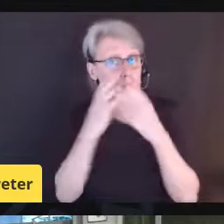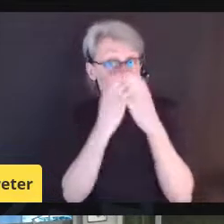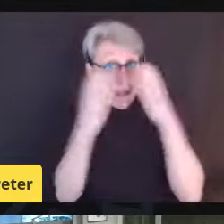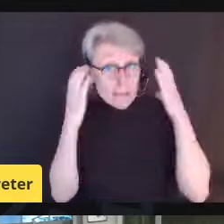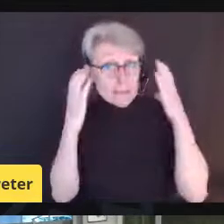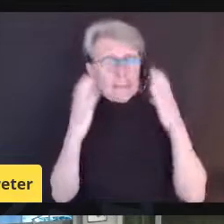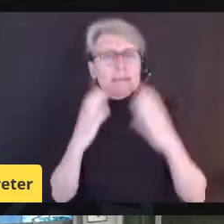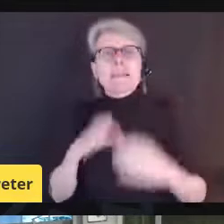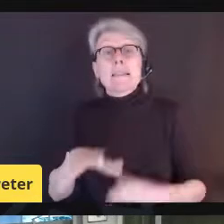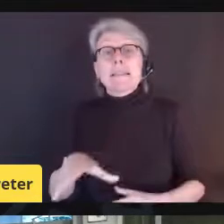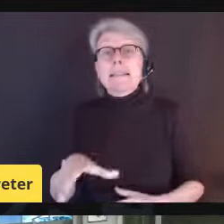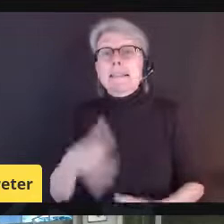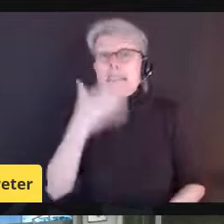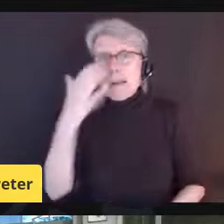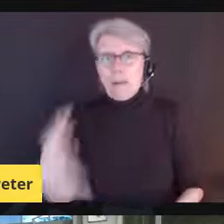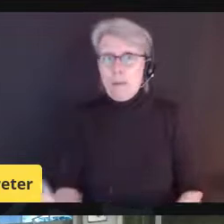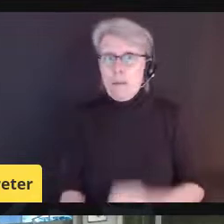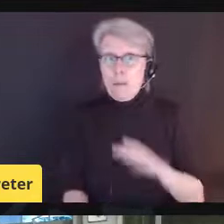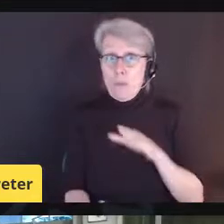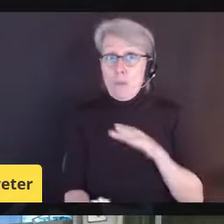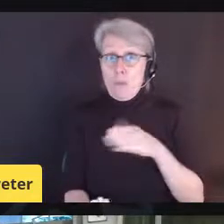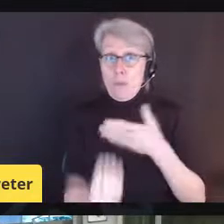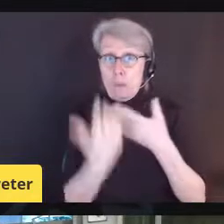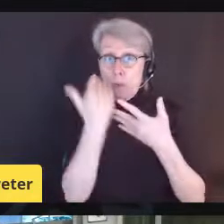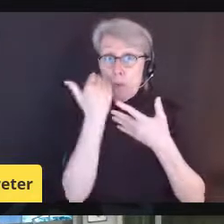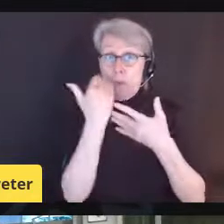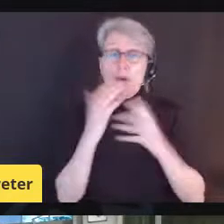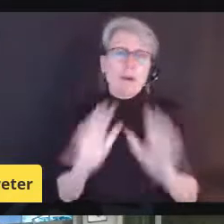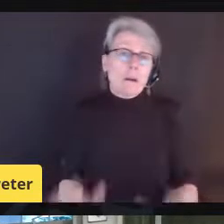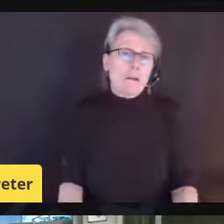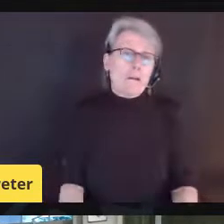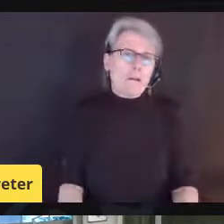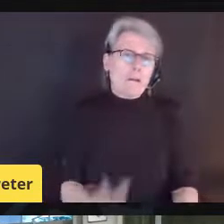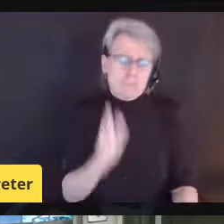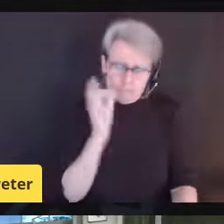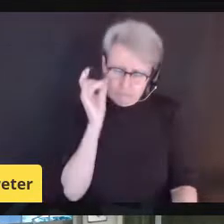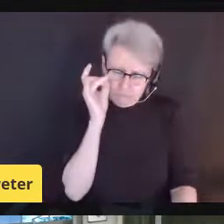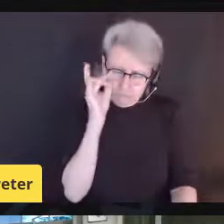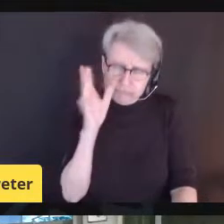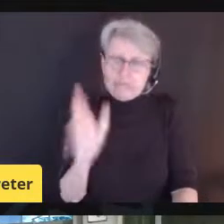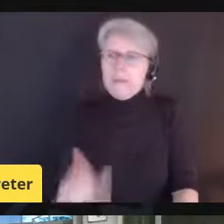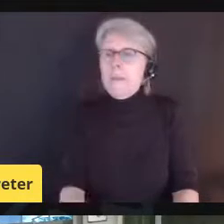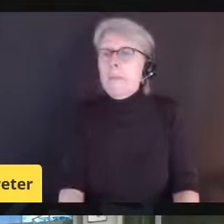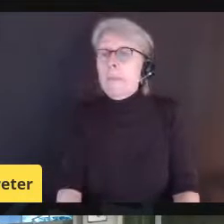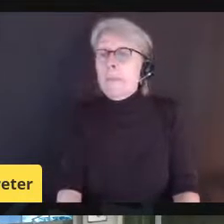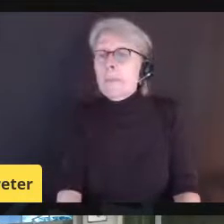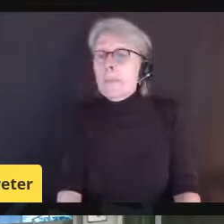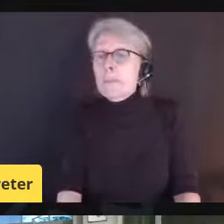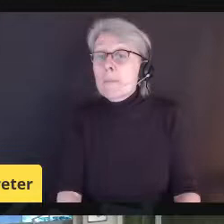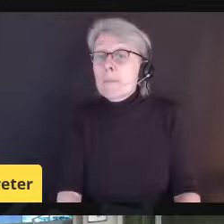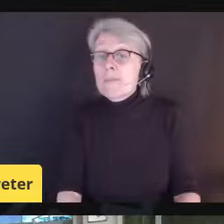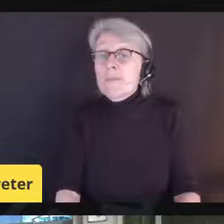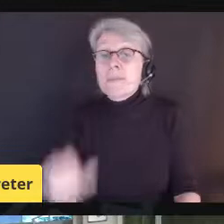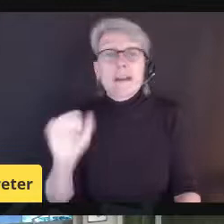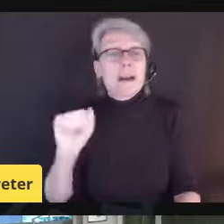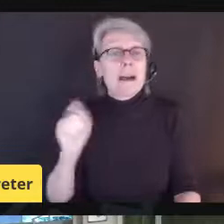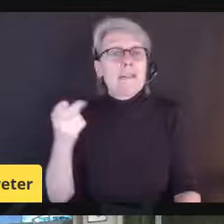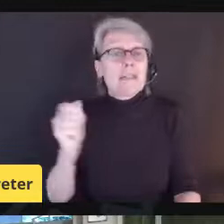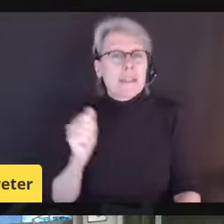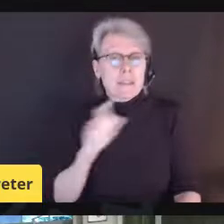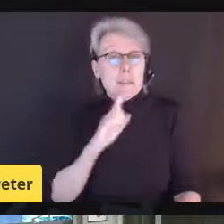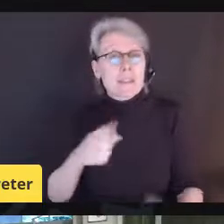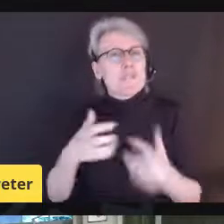the mask, it's the worst. Yeah. Thank goodness for respirators.